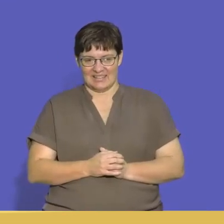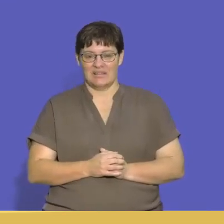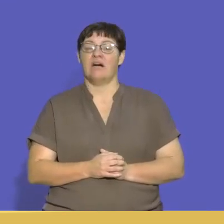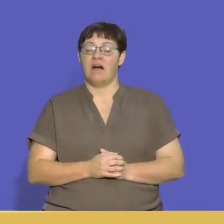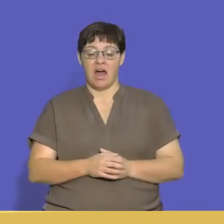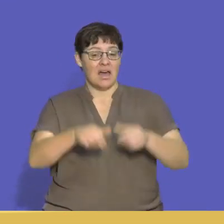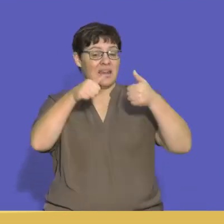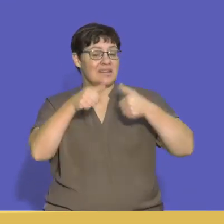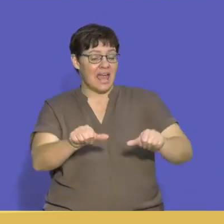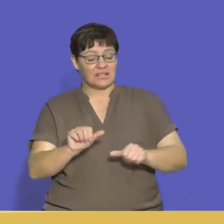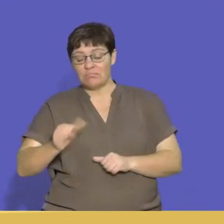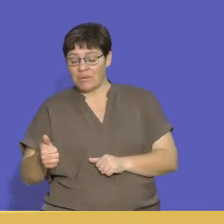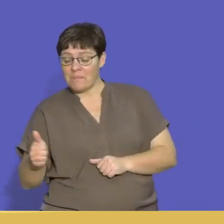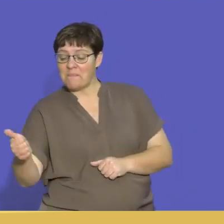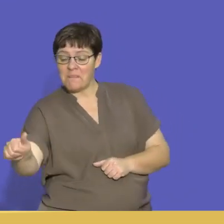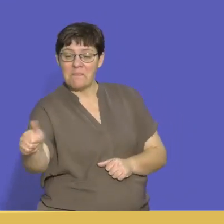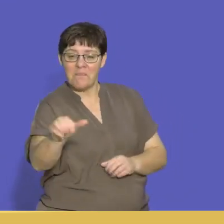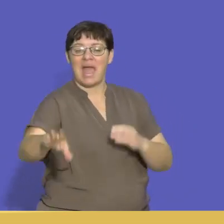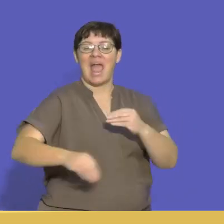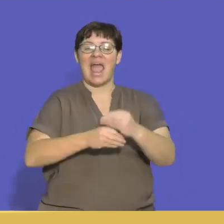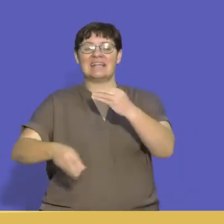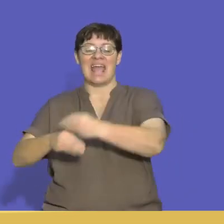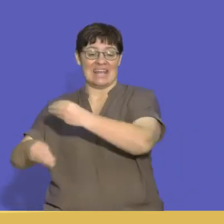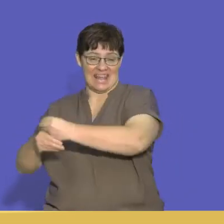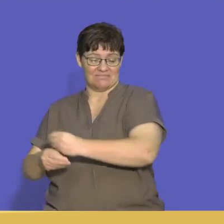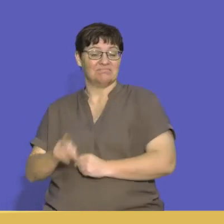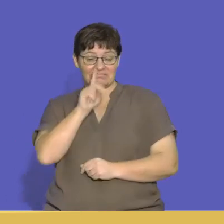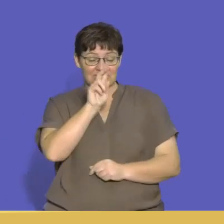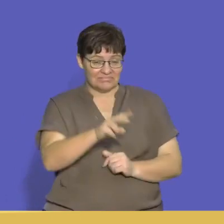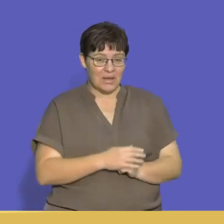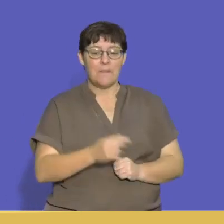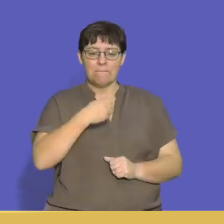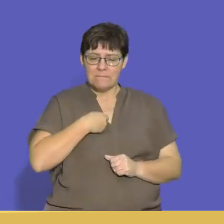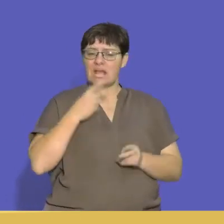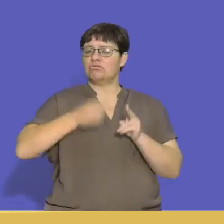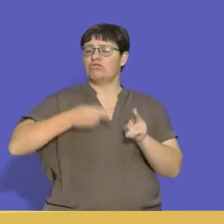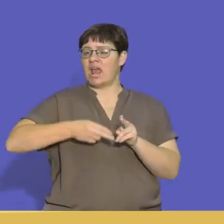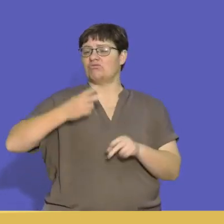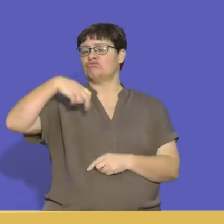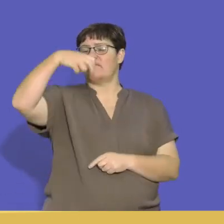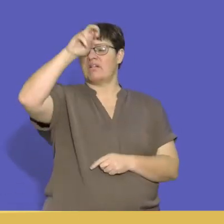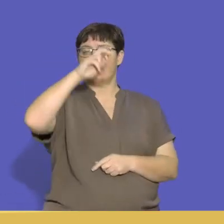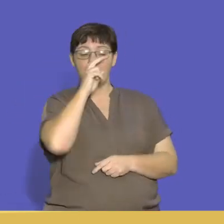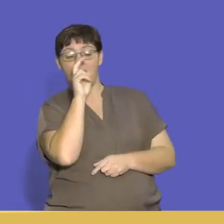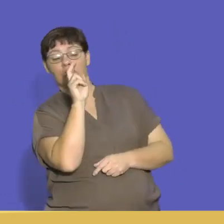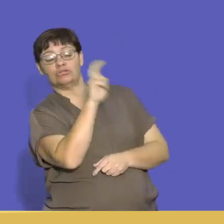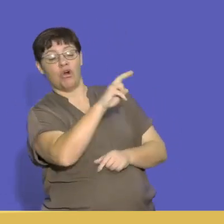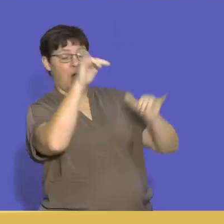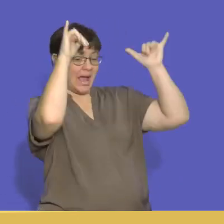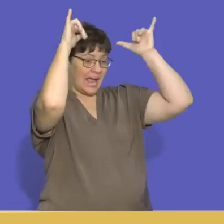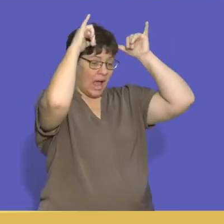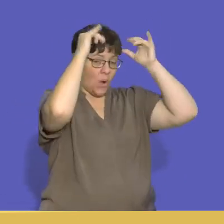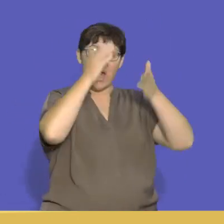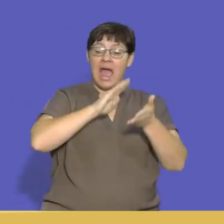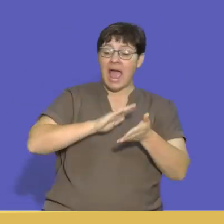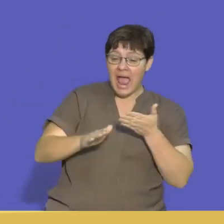Yes. Then the next person will add something else. Listen. I traveled by train and I saw